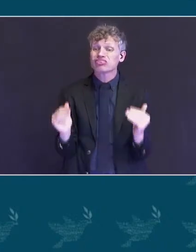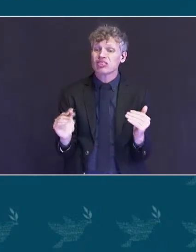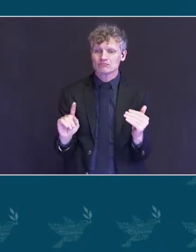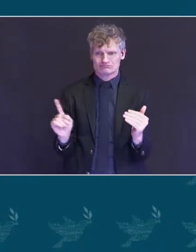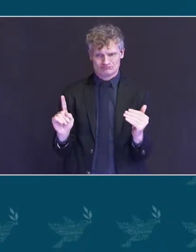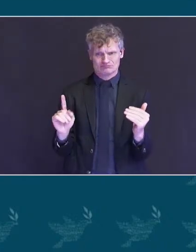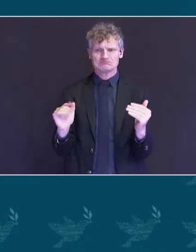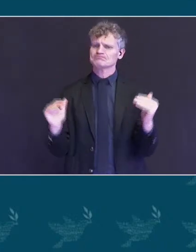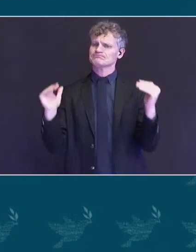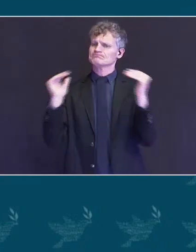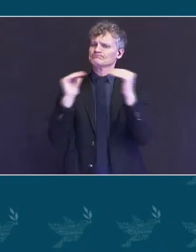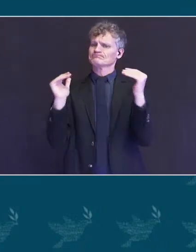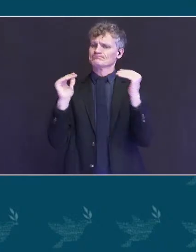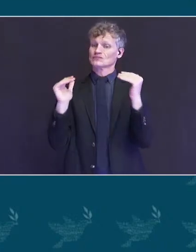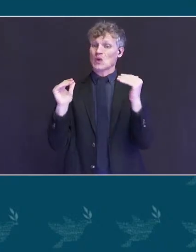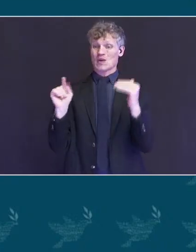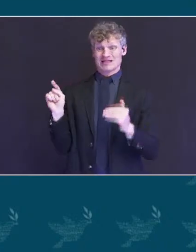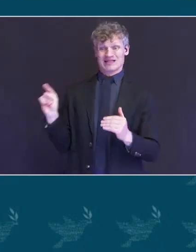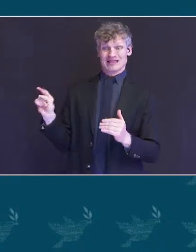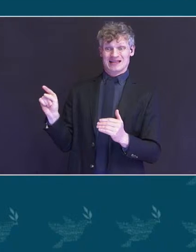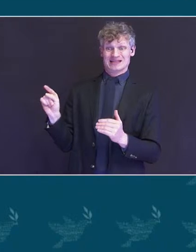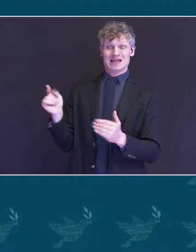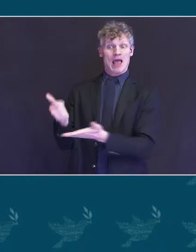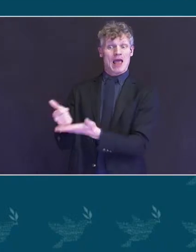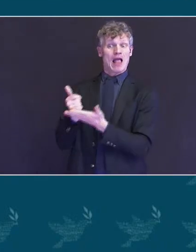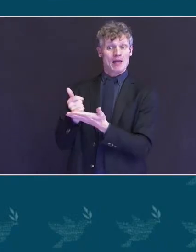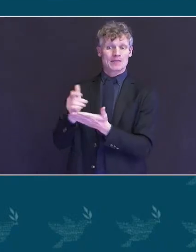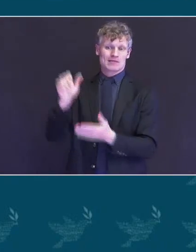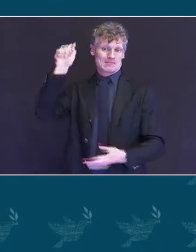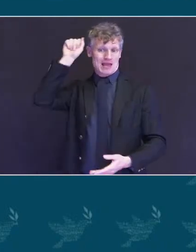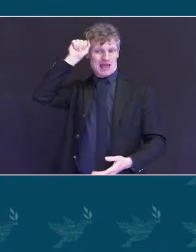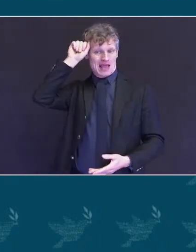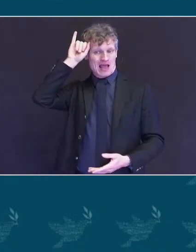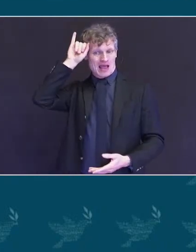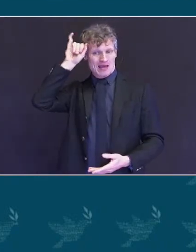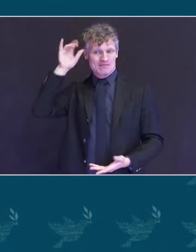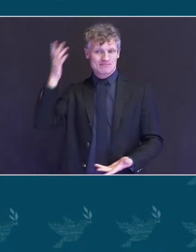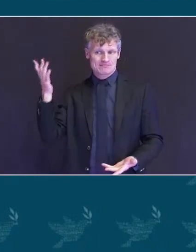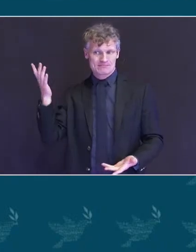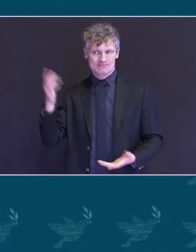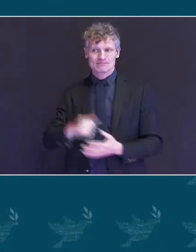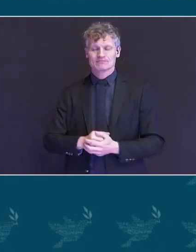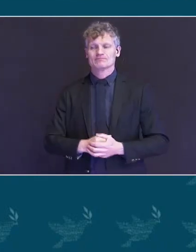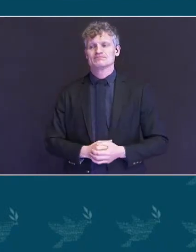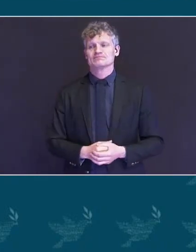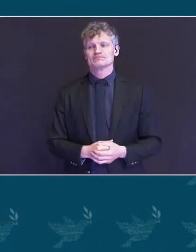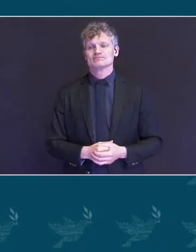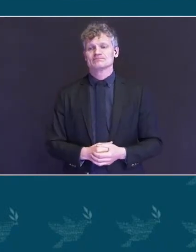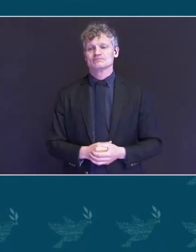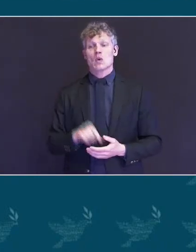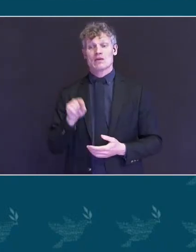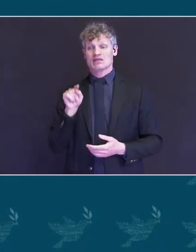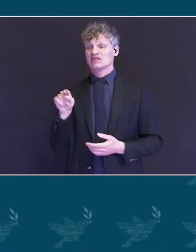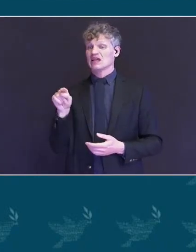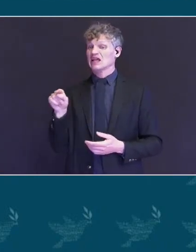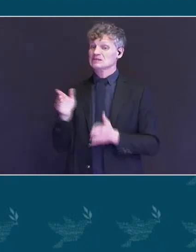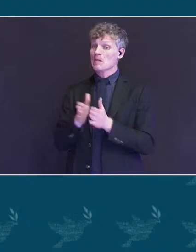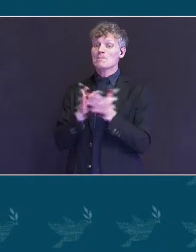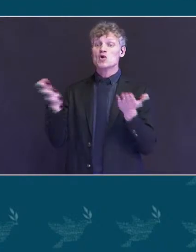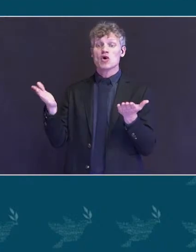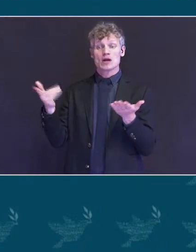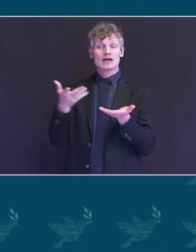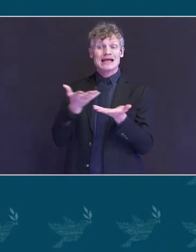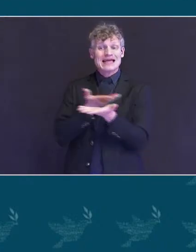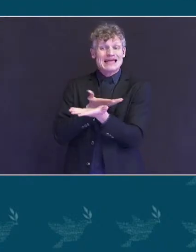we've used various AI tools to help us in the process. When you looked at this interactive book, and it's a demo, so we